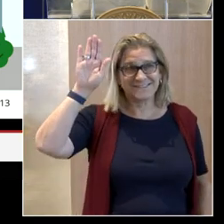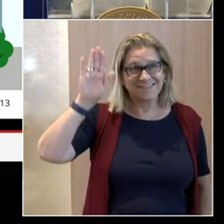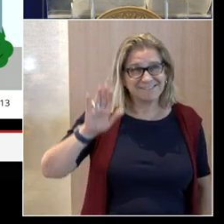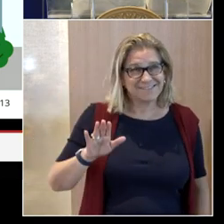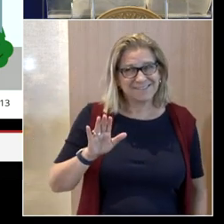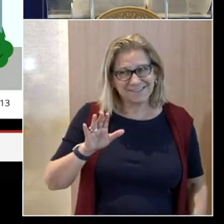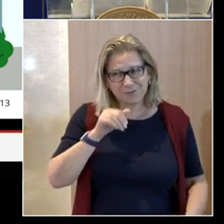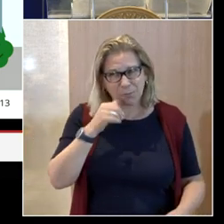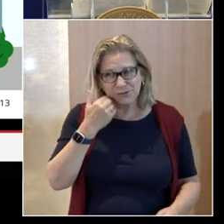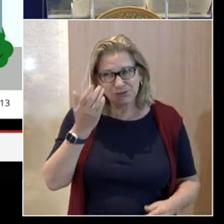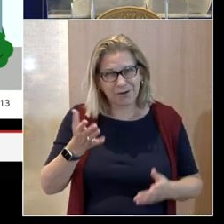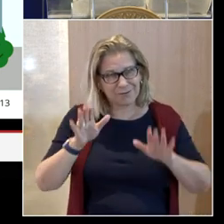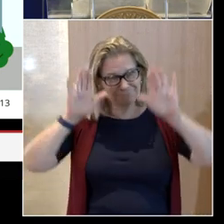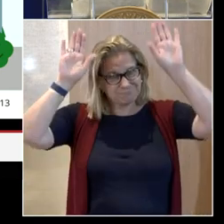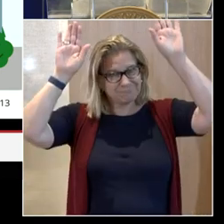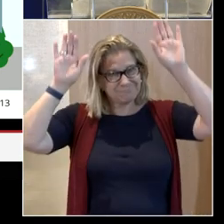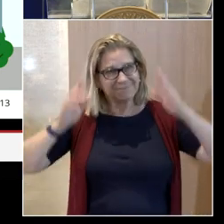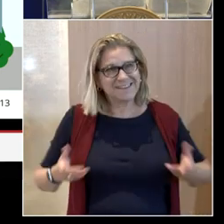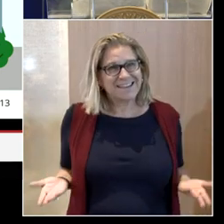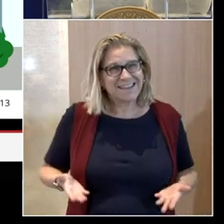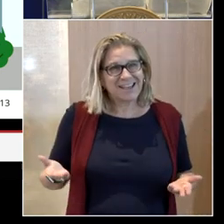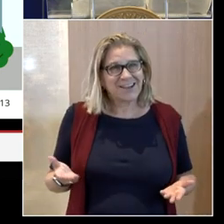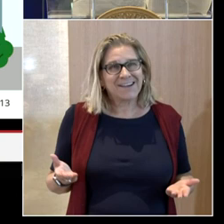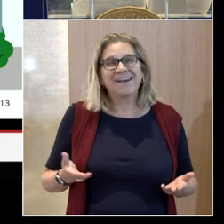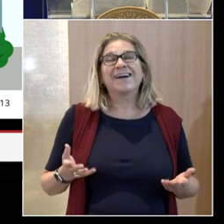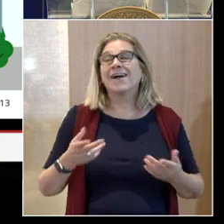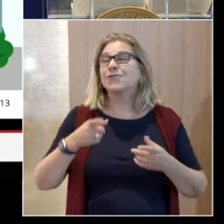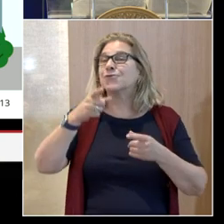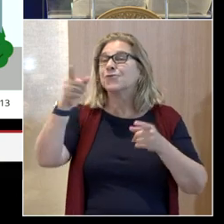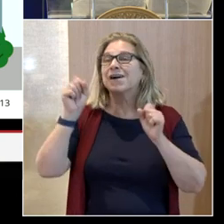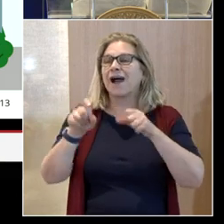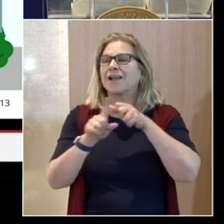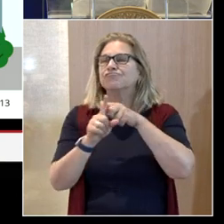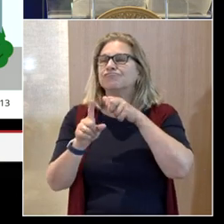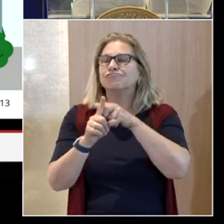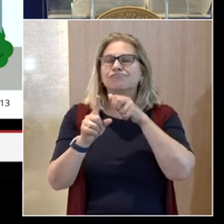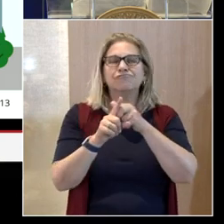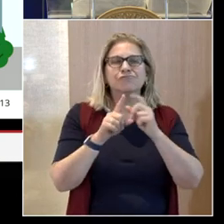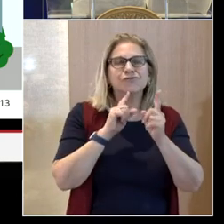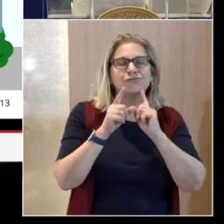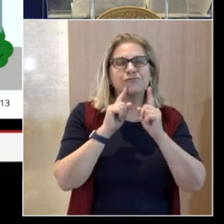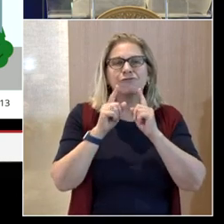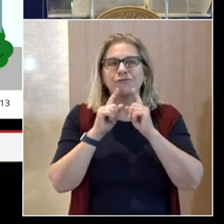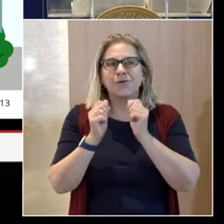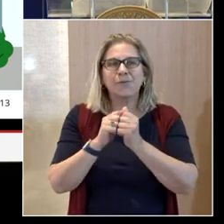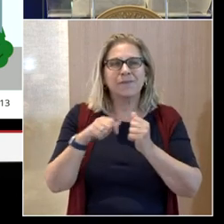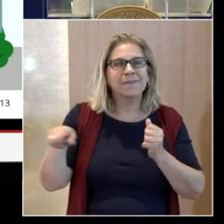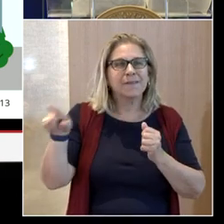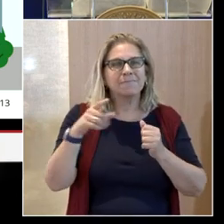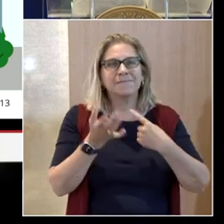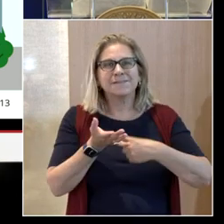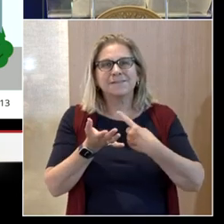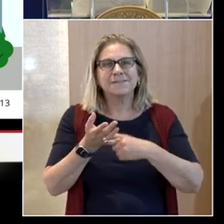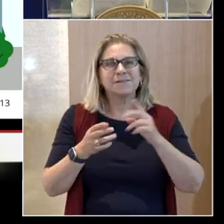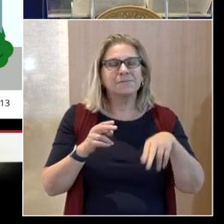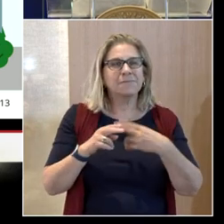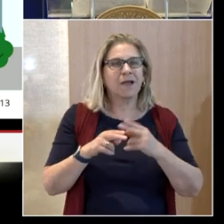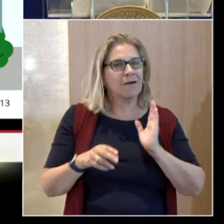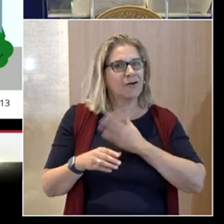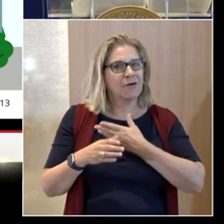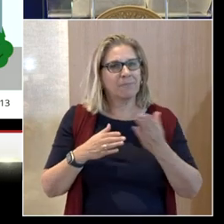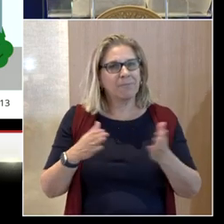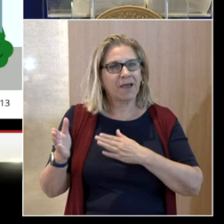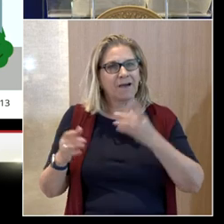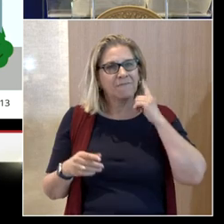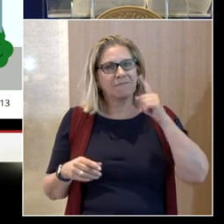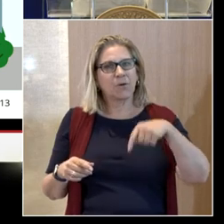available afterwards to talk to you about more of our initiatives and plan to reimagine and revitalize